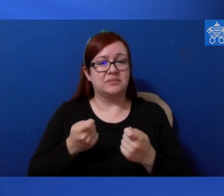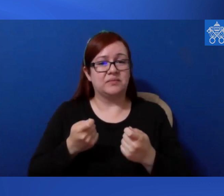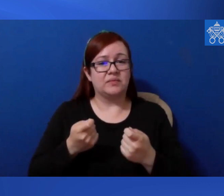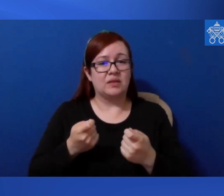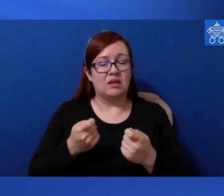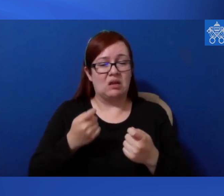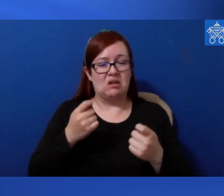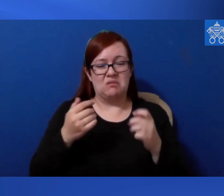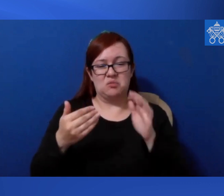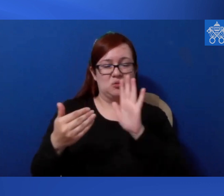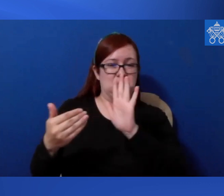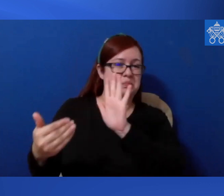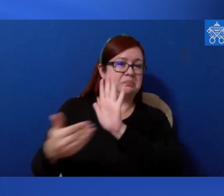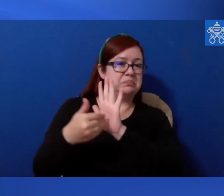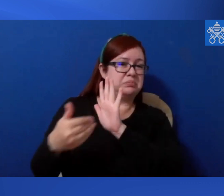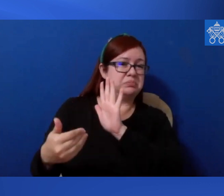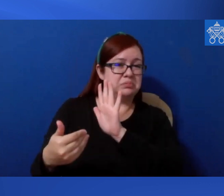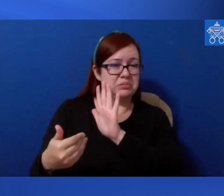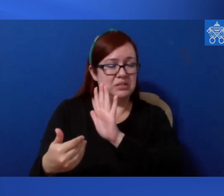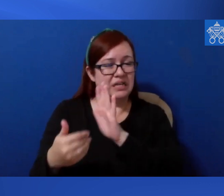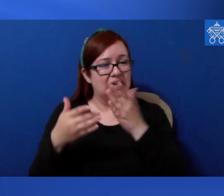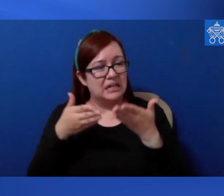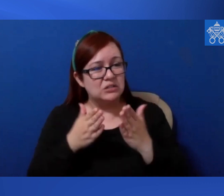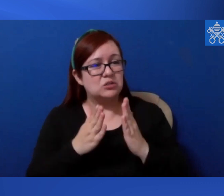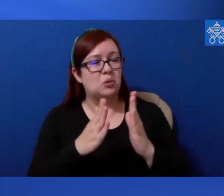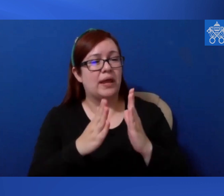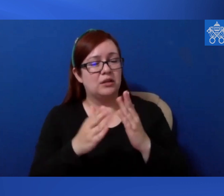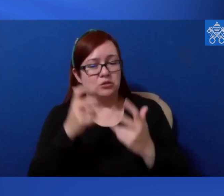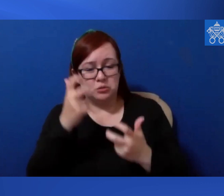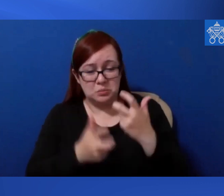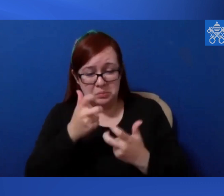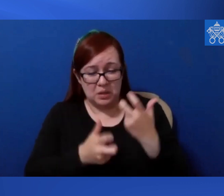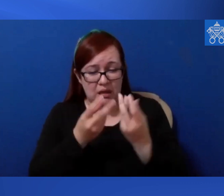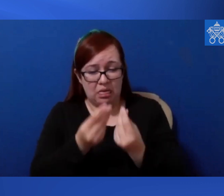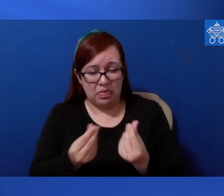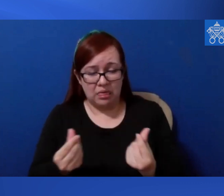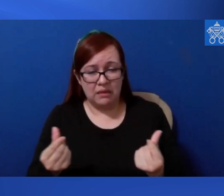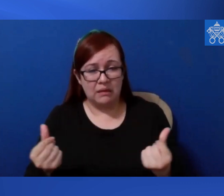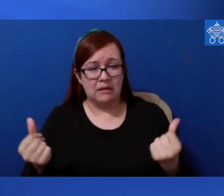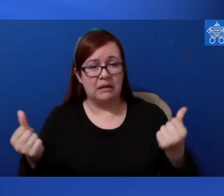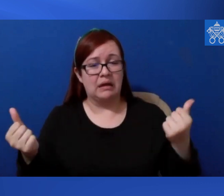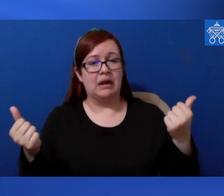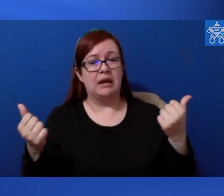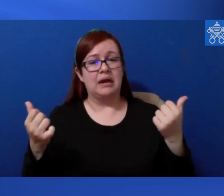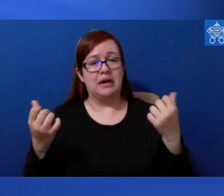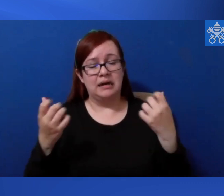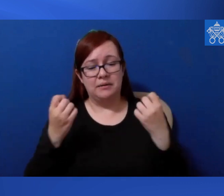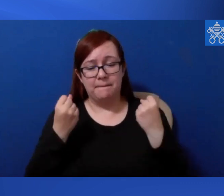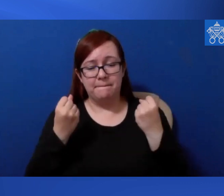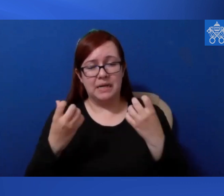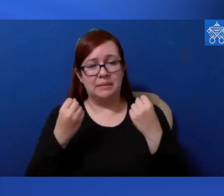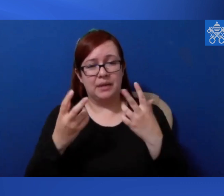of resentment. It is the way to diffuse anger and heal so many diseases of the